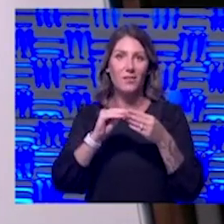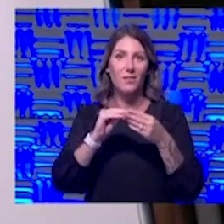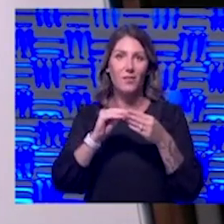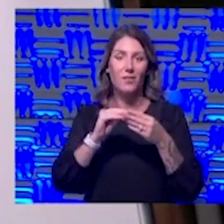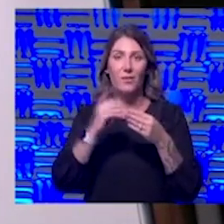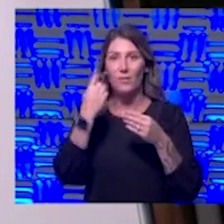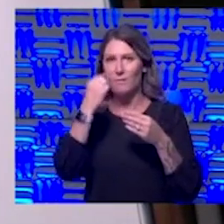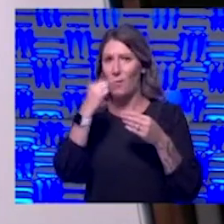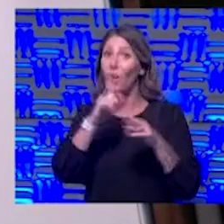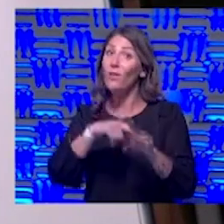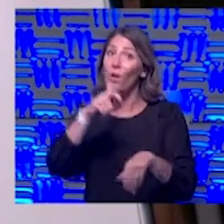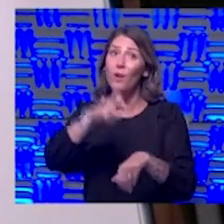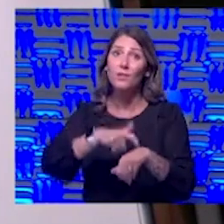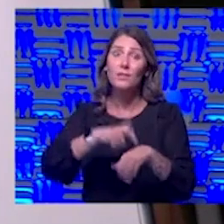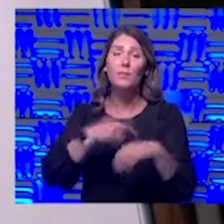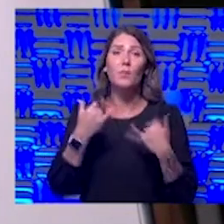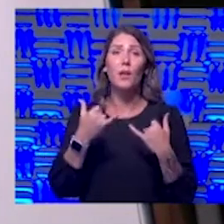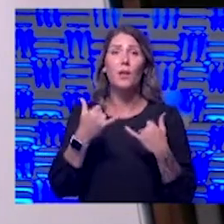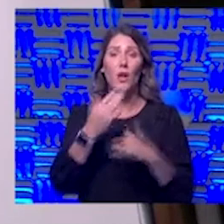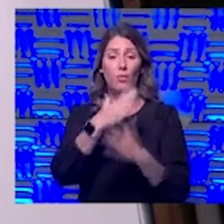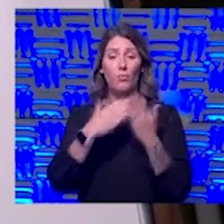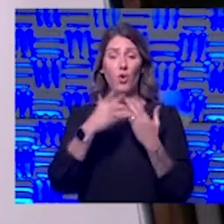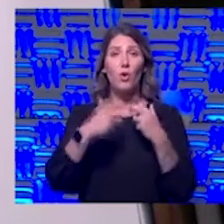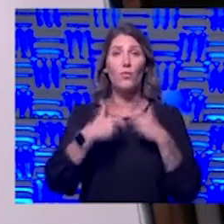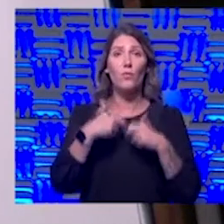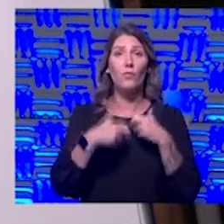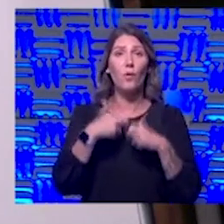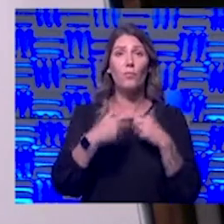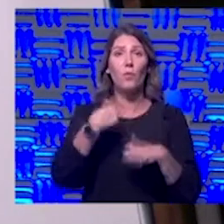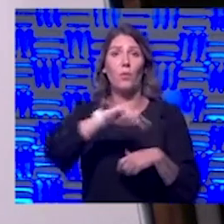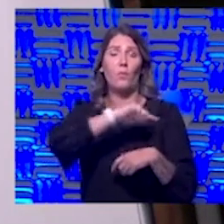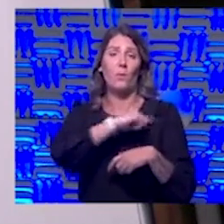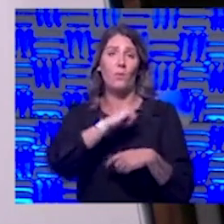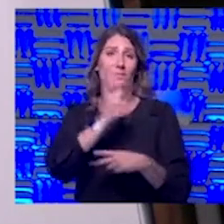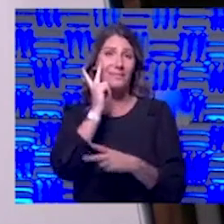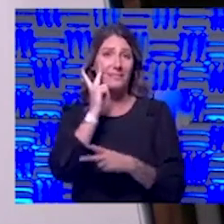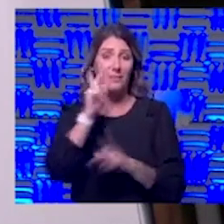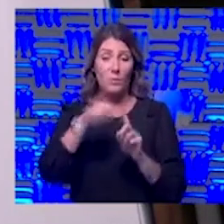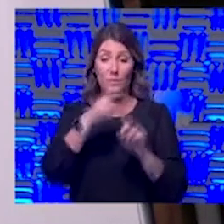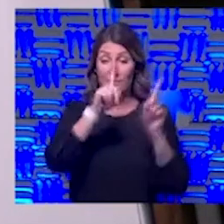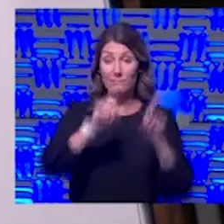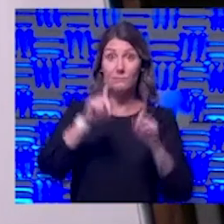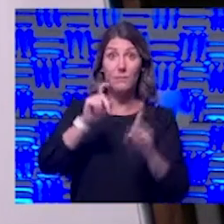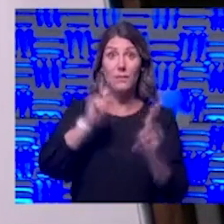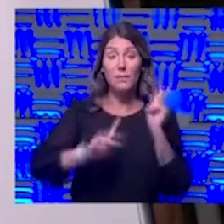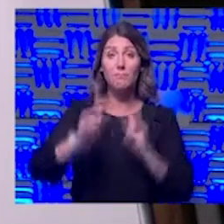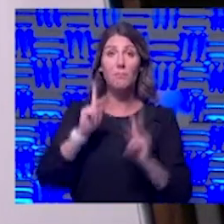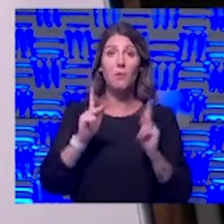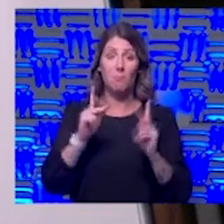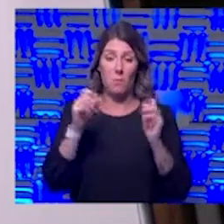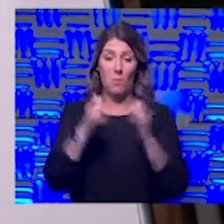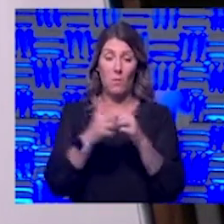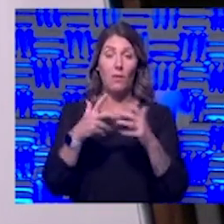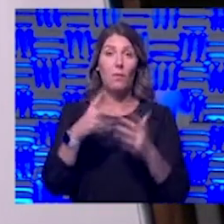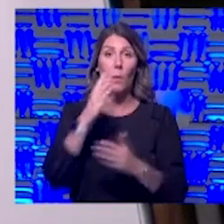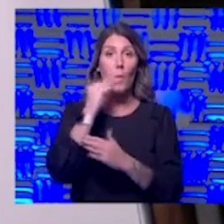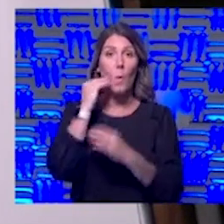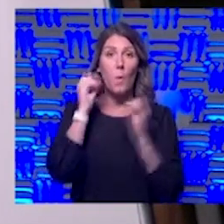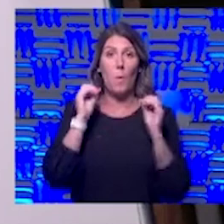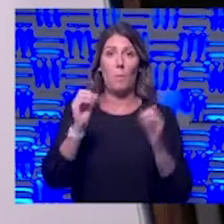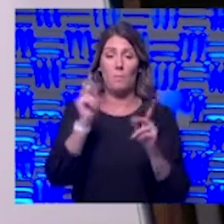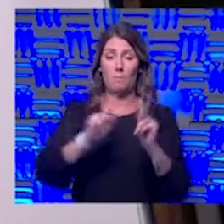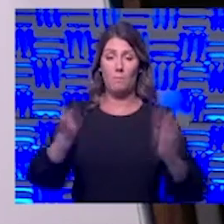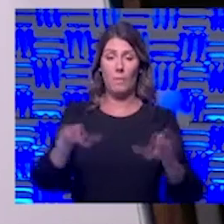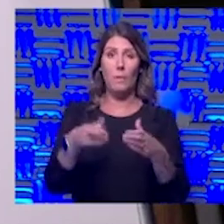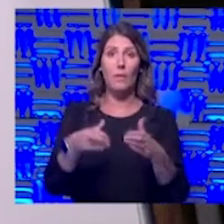for quite some time right now. I know part of the problem we were running into when we were testing people is with the homeless population,